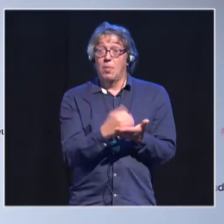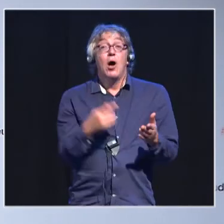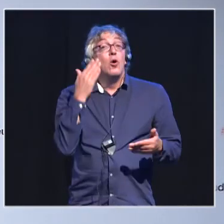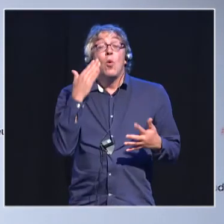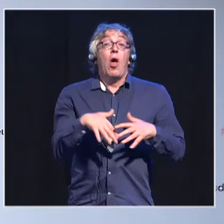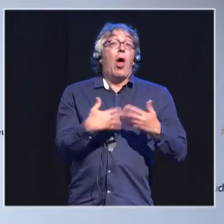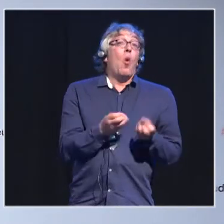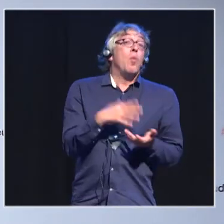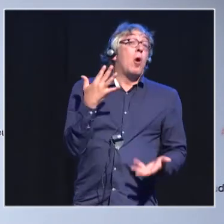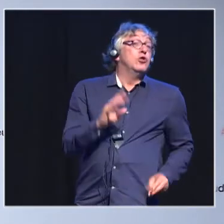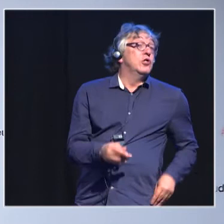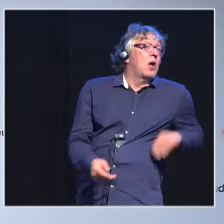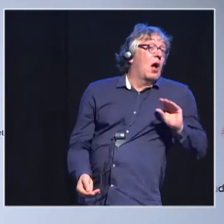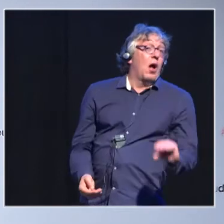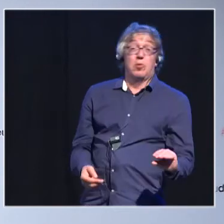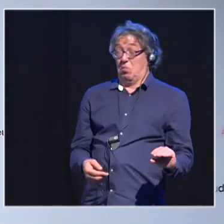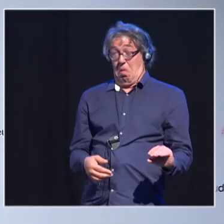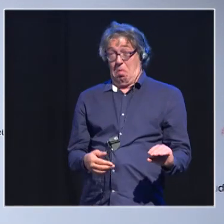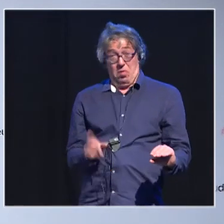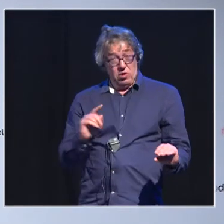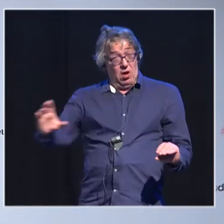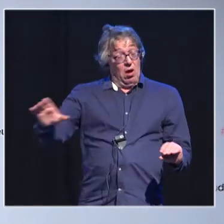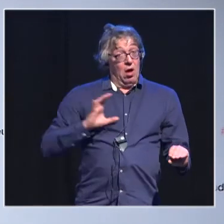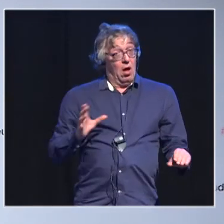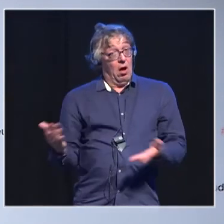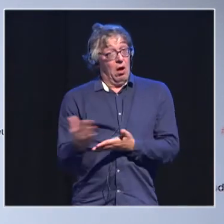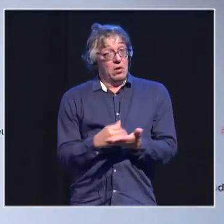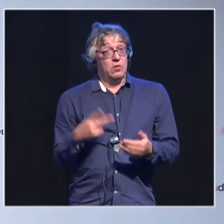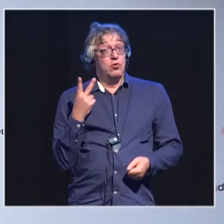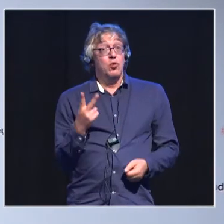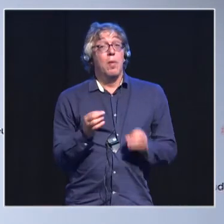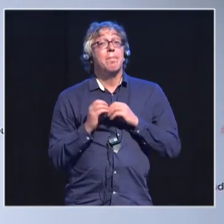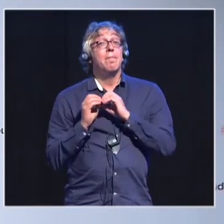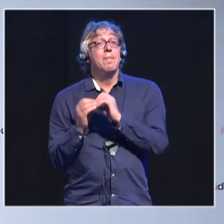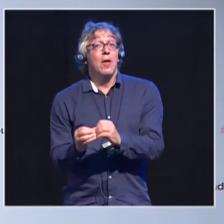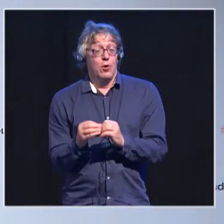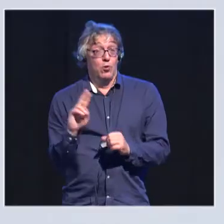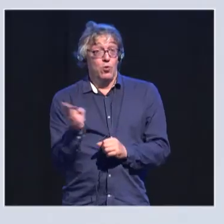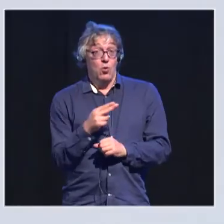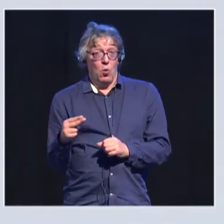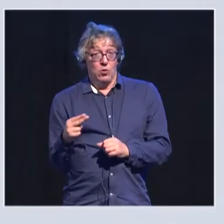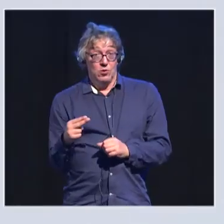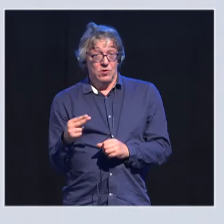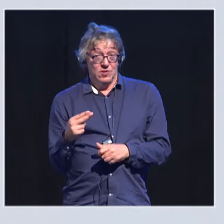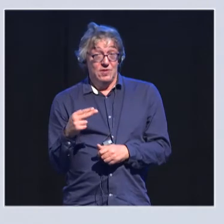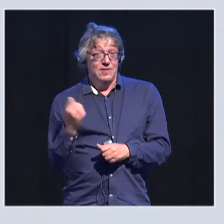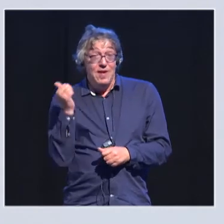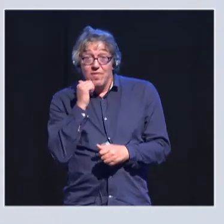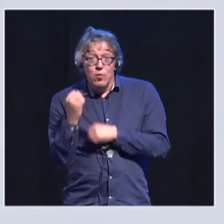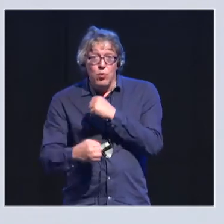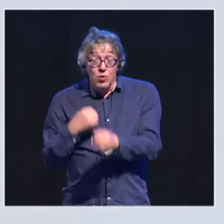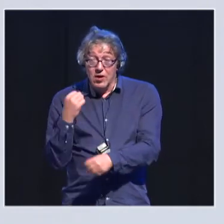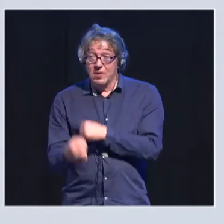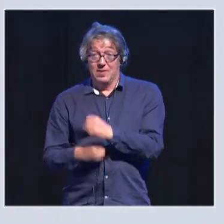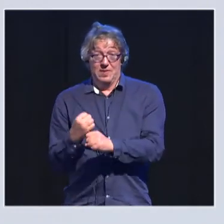get to this solution, but nothing to compare with those 2 billion euros. I know some guys is sitting